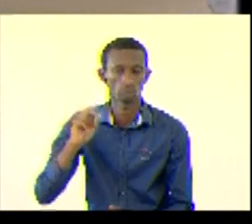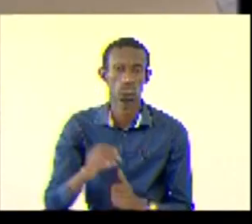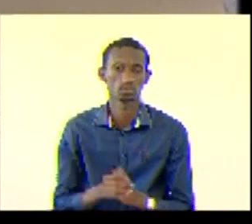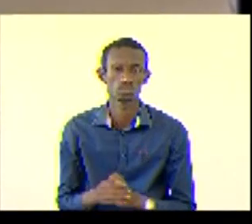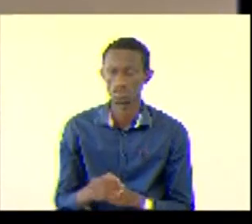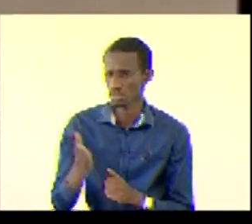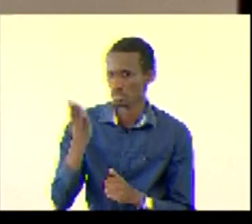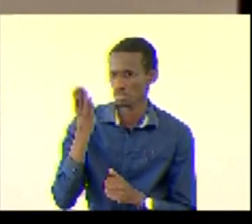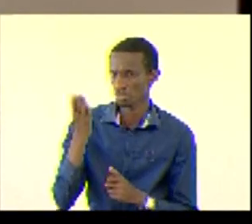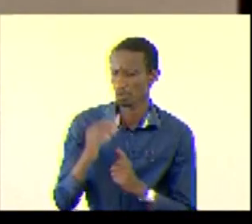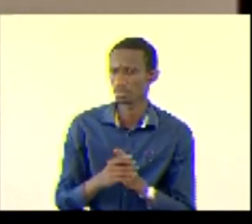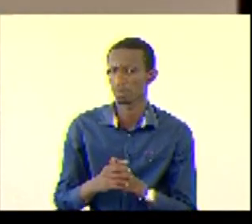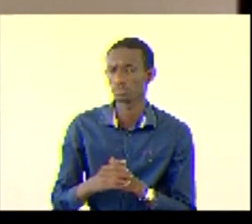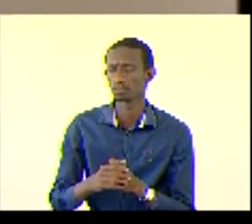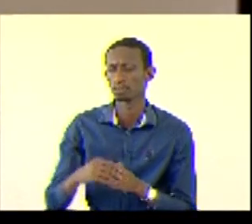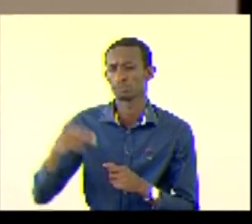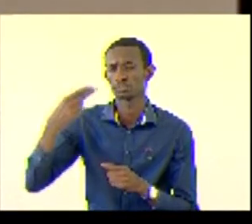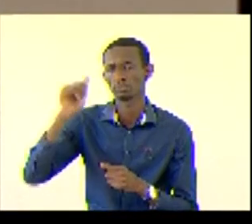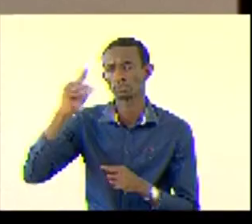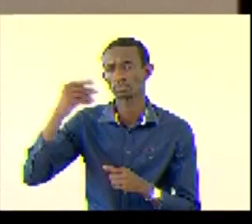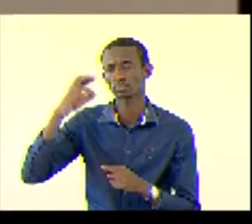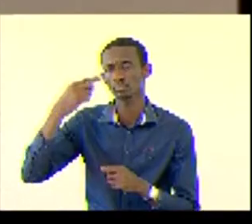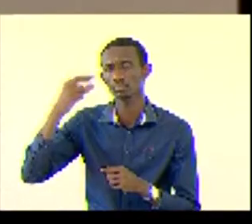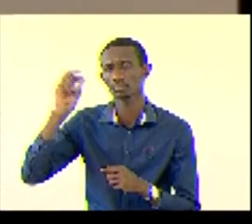of hydrogen peroxide,